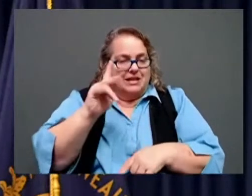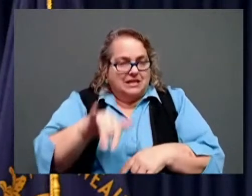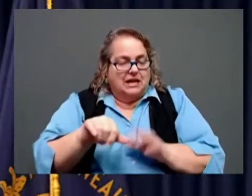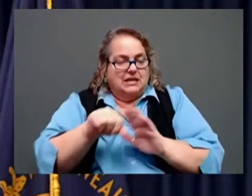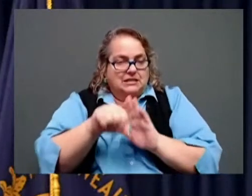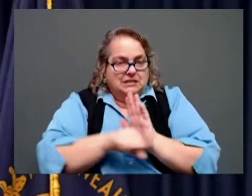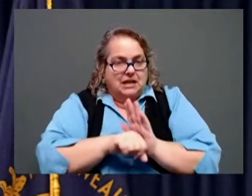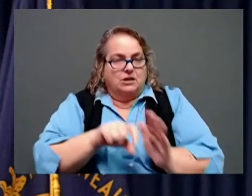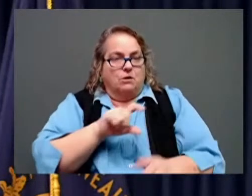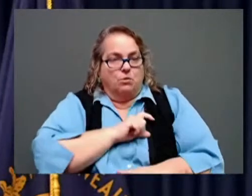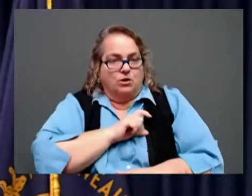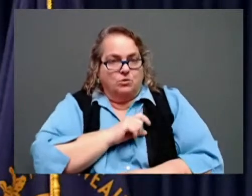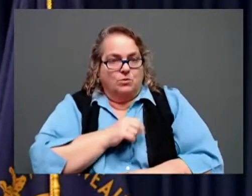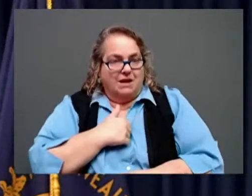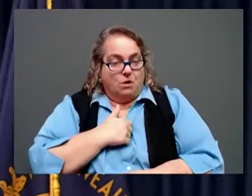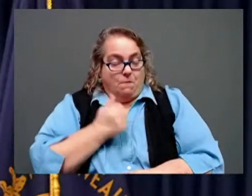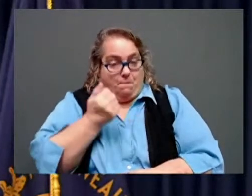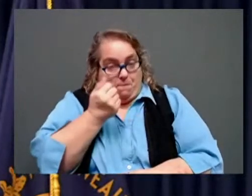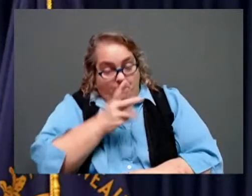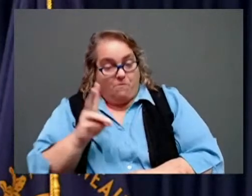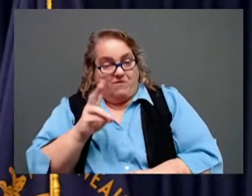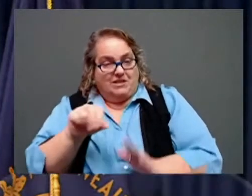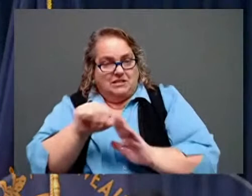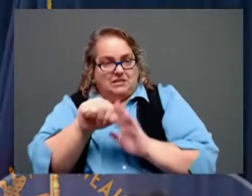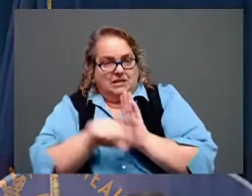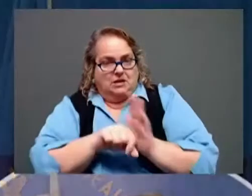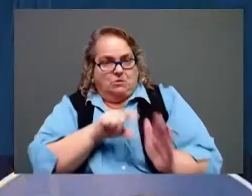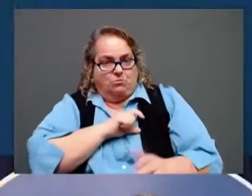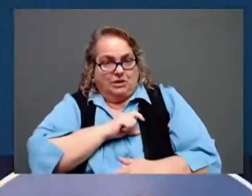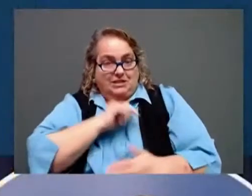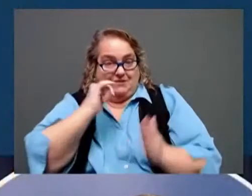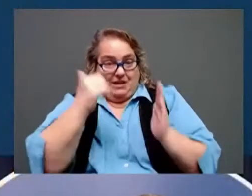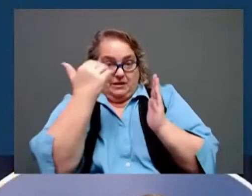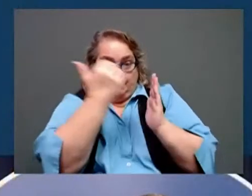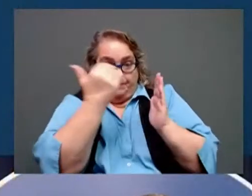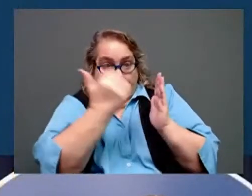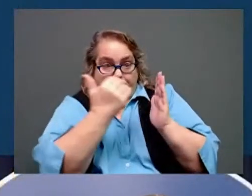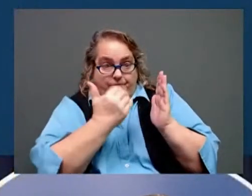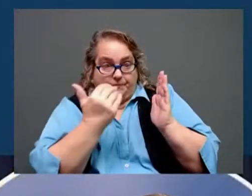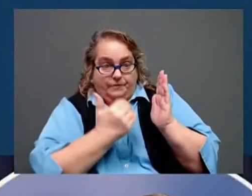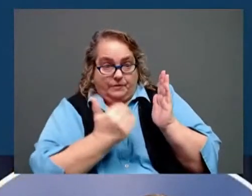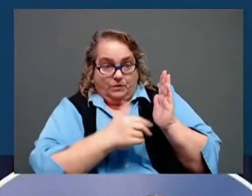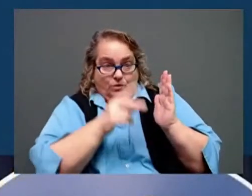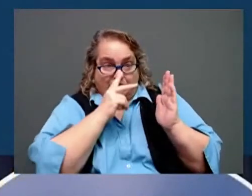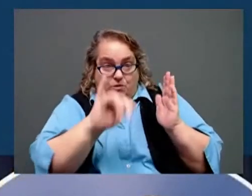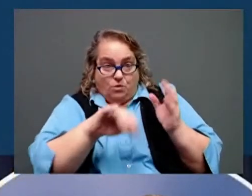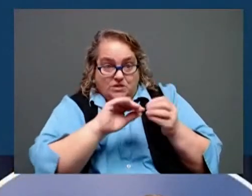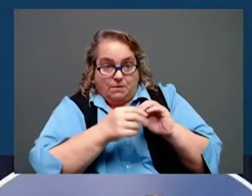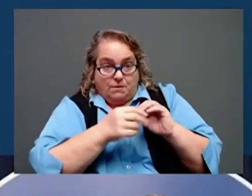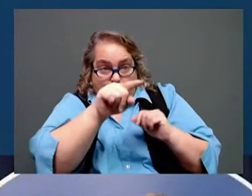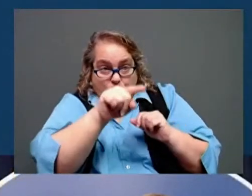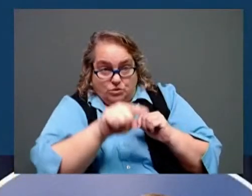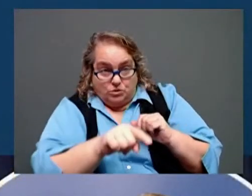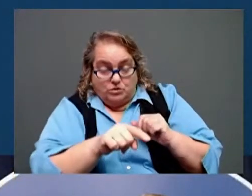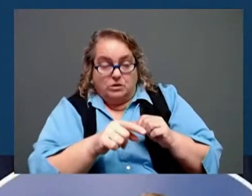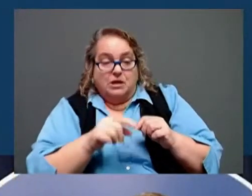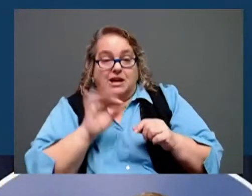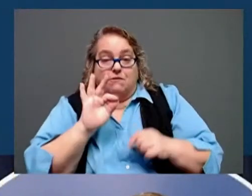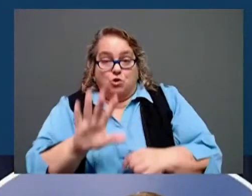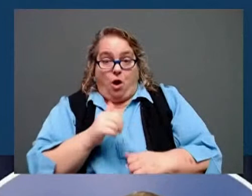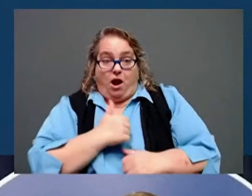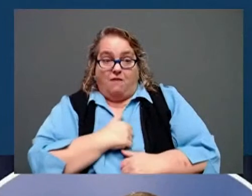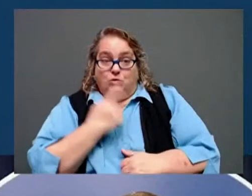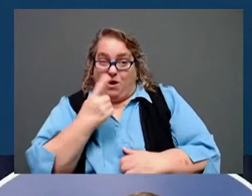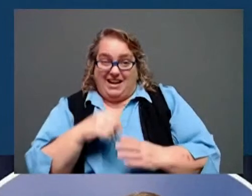We have multiple posts. Each post works a certain number of counties. We need you, if your loved one is in any one of